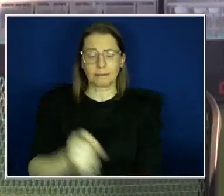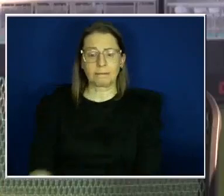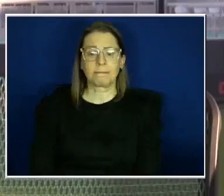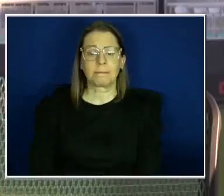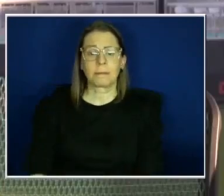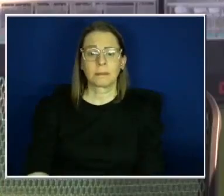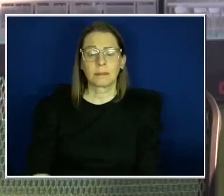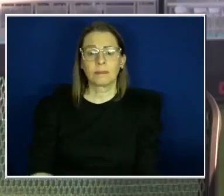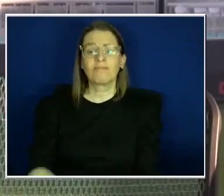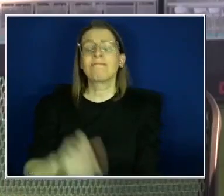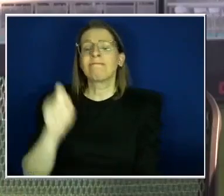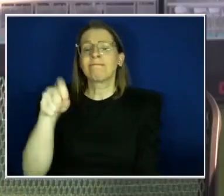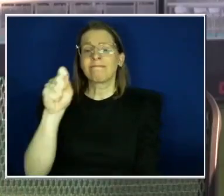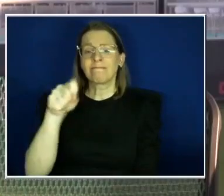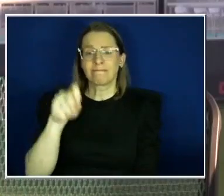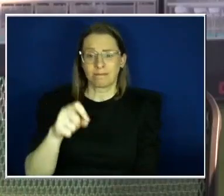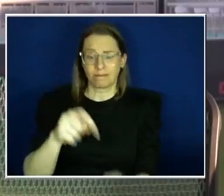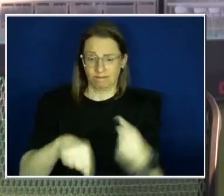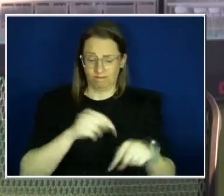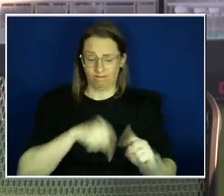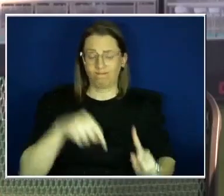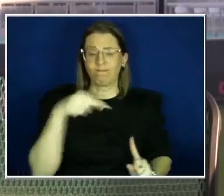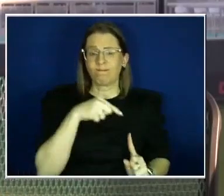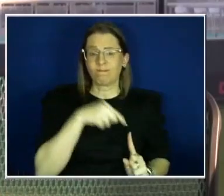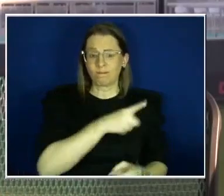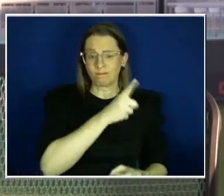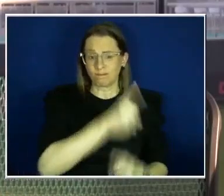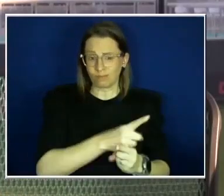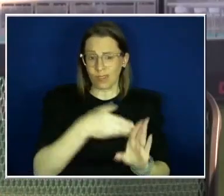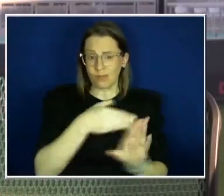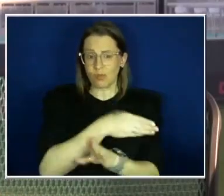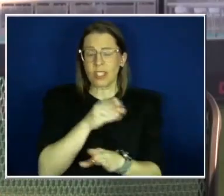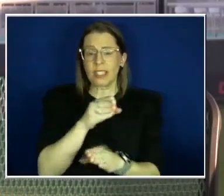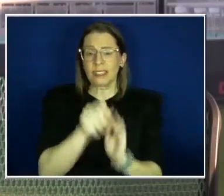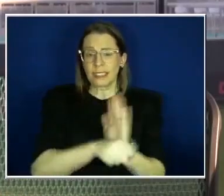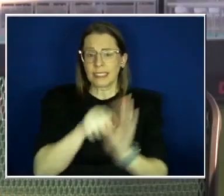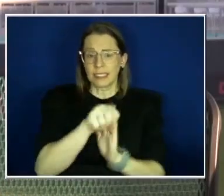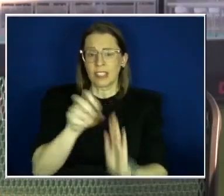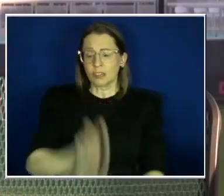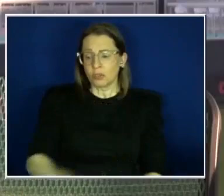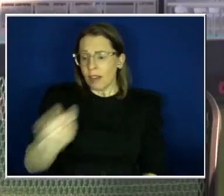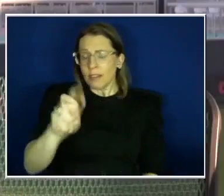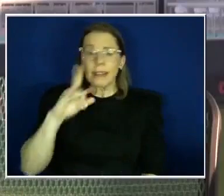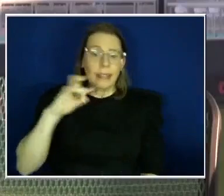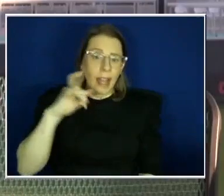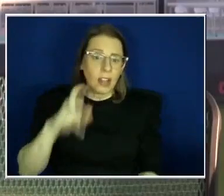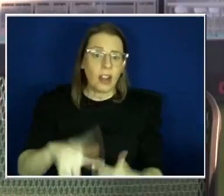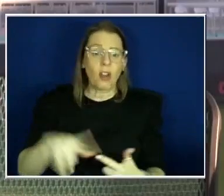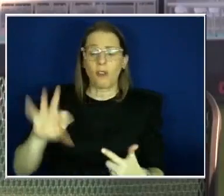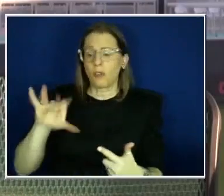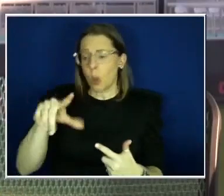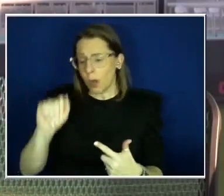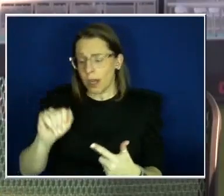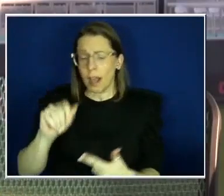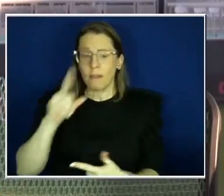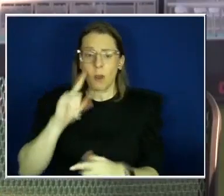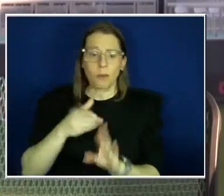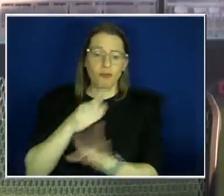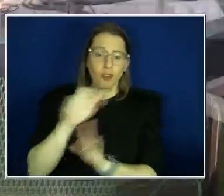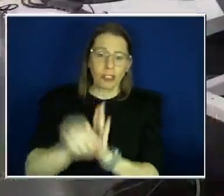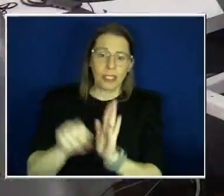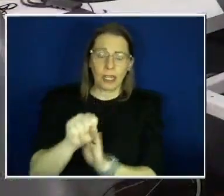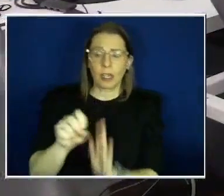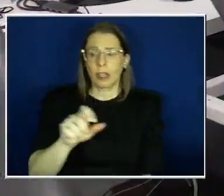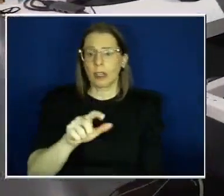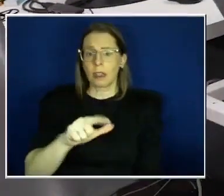Yeah, it definitely goes back to preseason. The fact that the athletes are traveling a lot. We were in California, we were in Florida for the preseason, bouncing back and forth